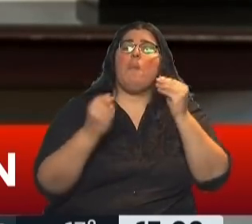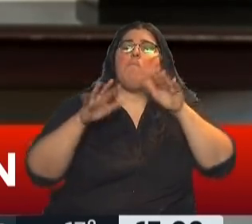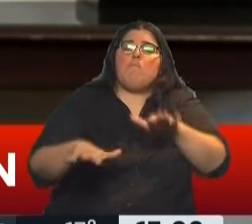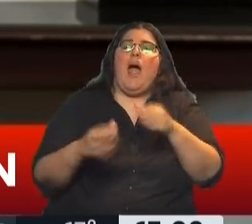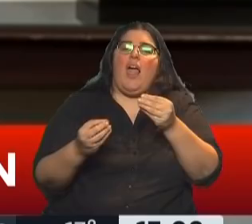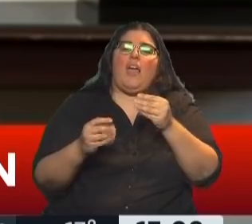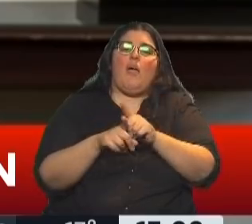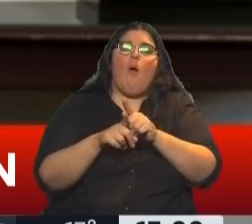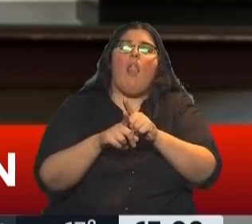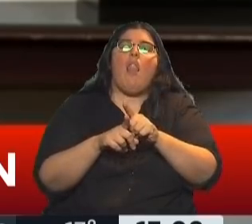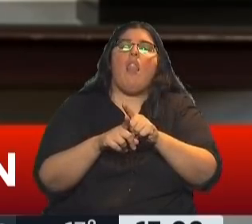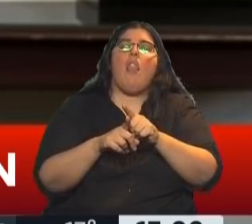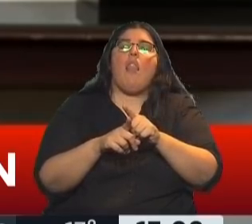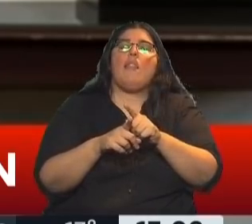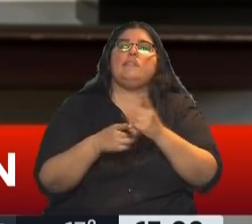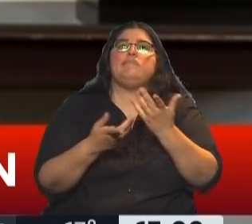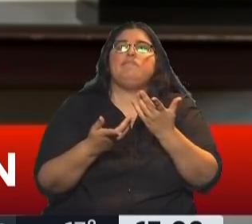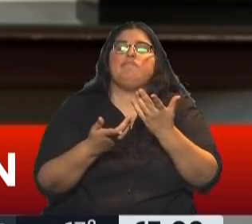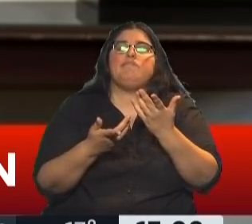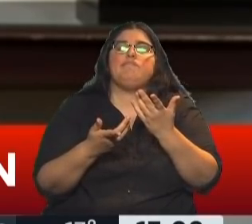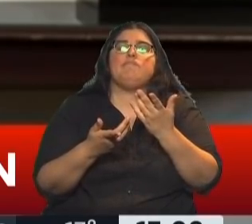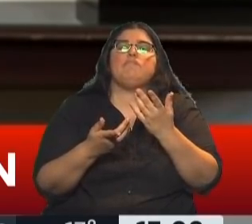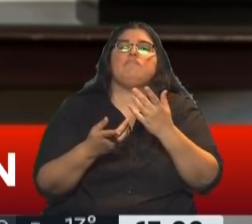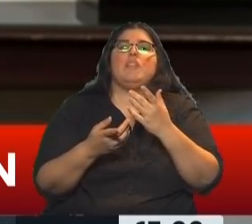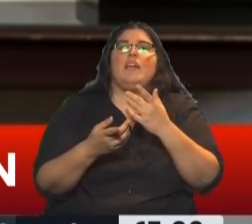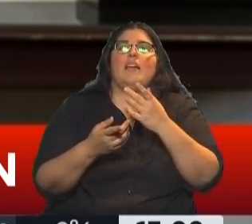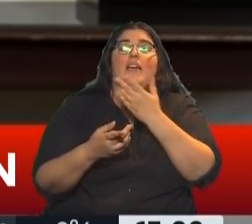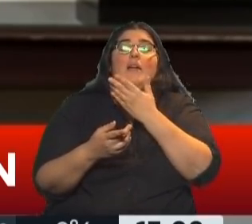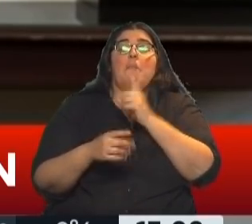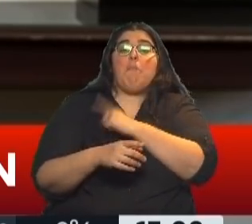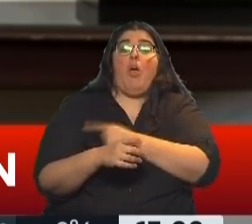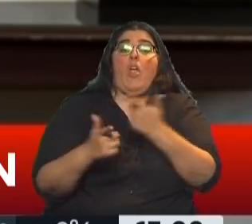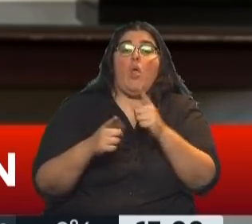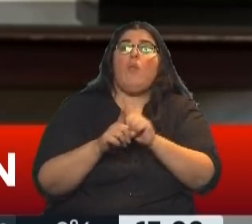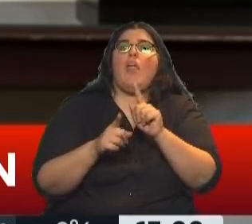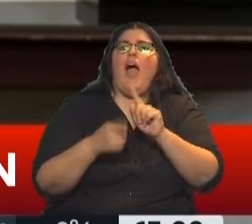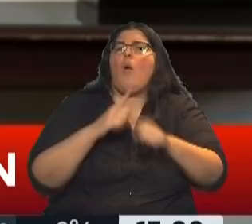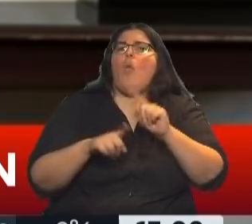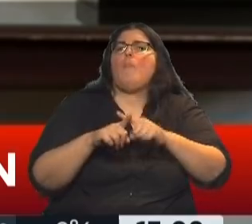Afghanistan from descending into anarchy is a political settlement.